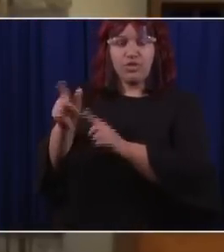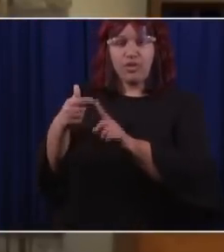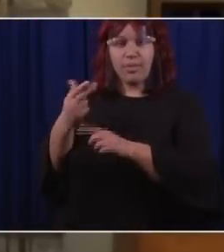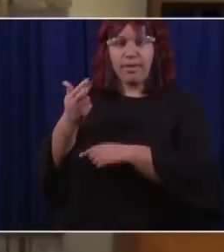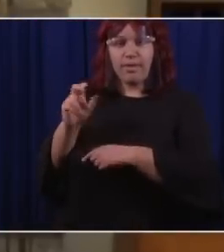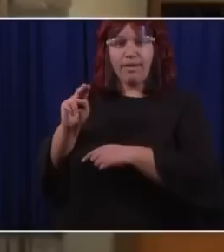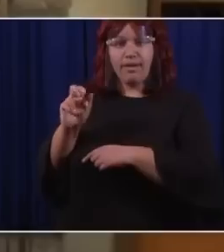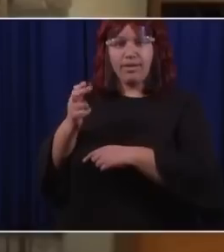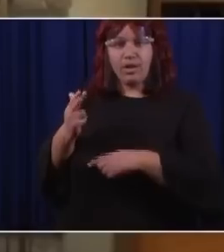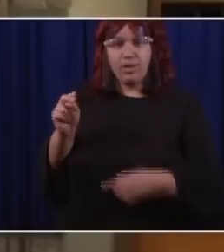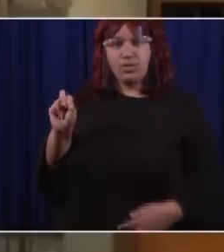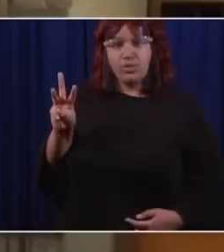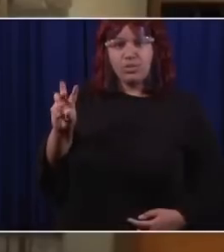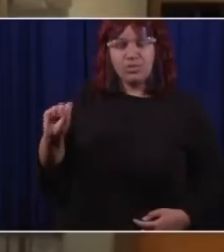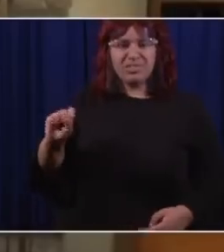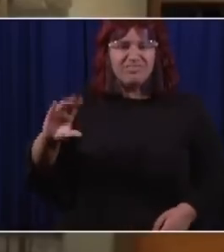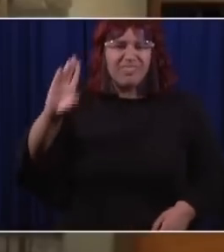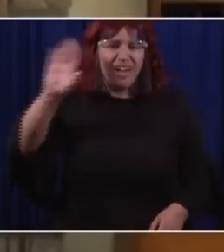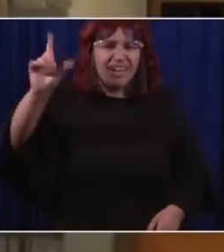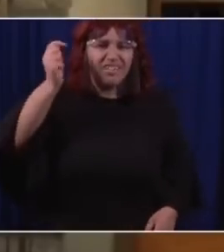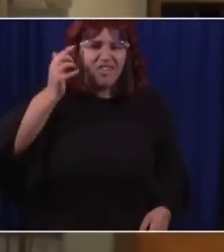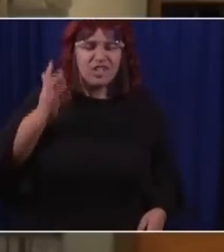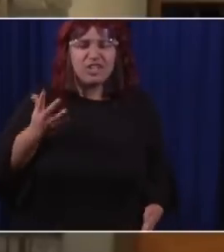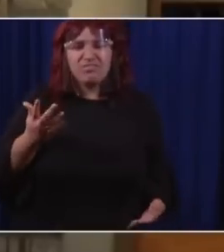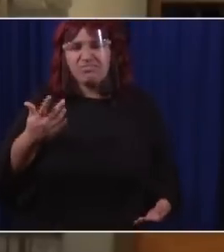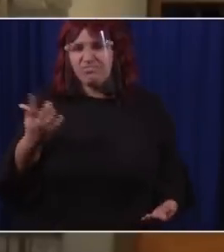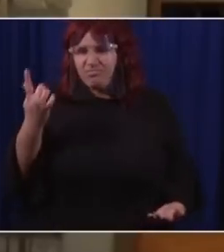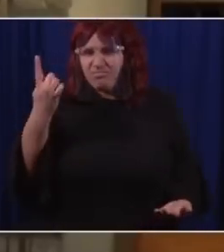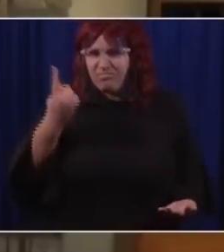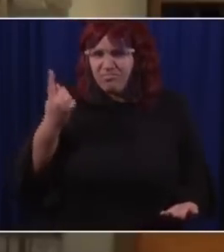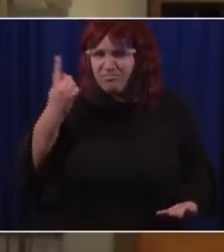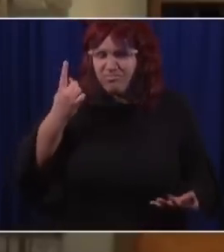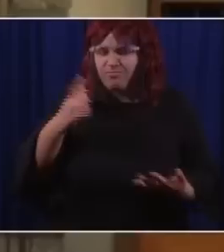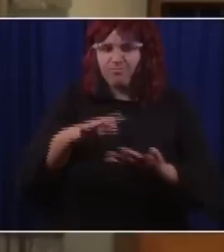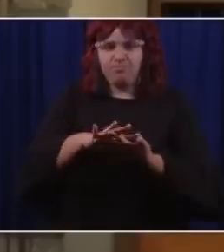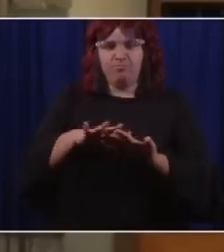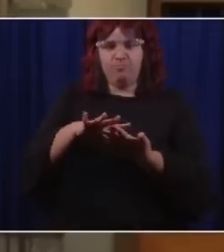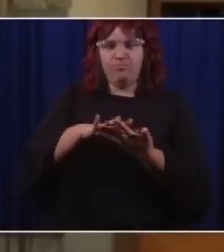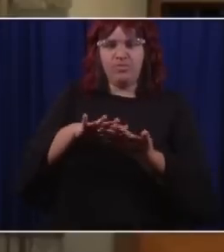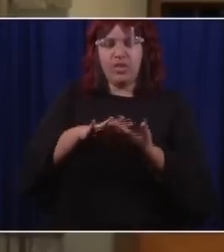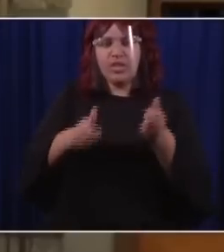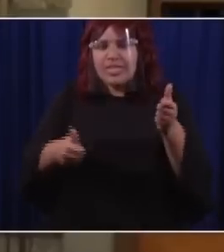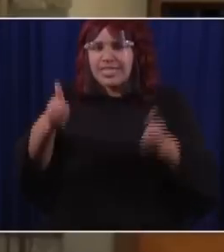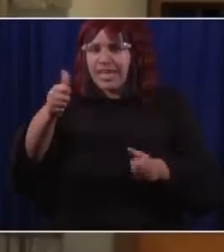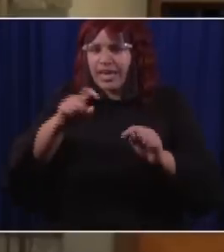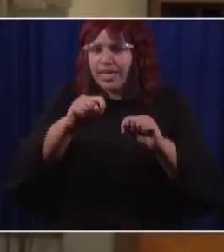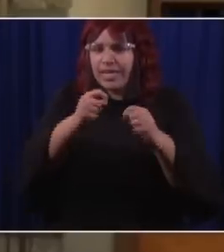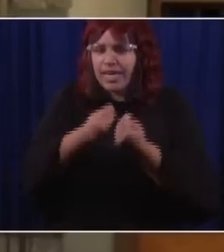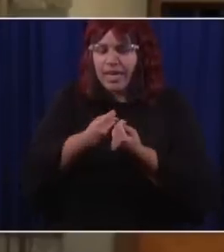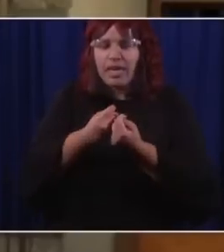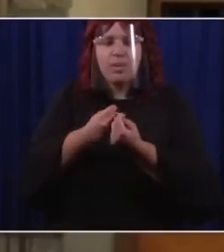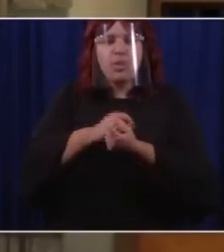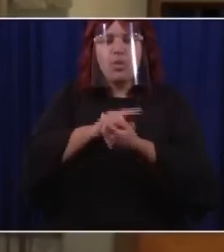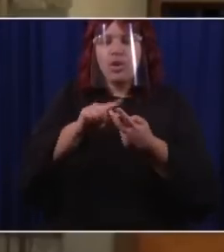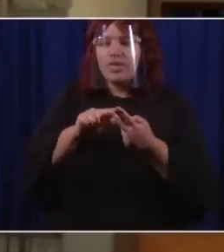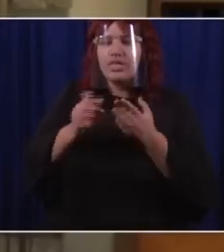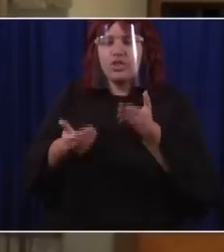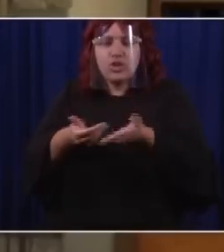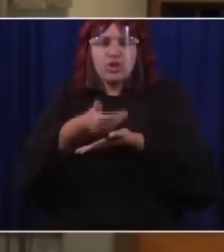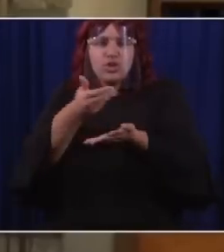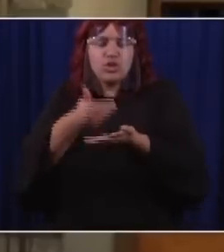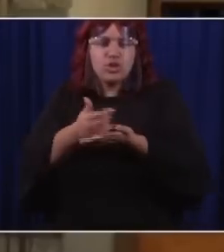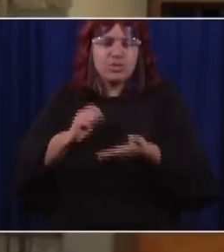do you have any concerns that this expanded executive team or just your new ODH director will face any of the